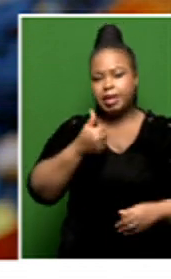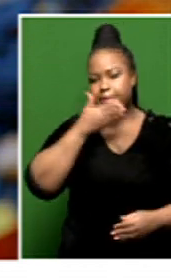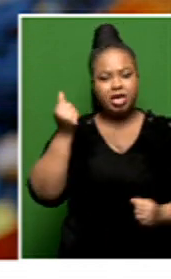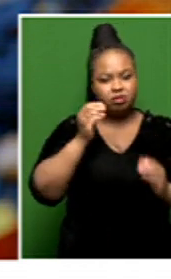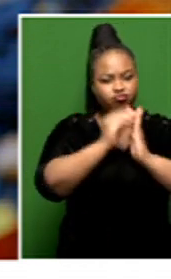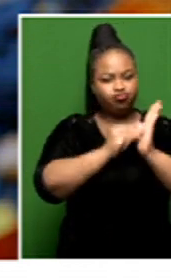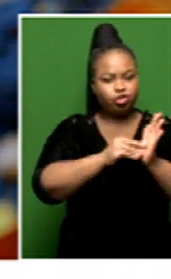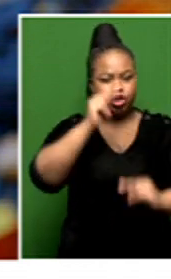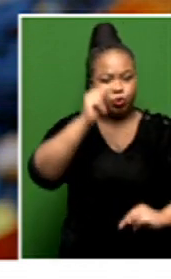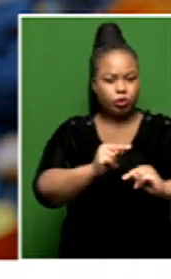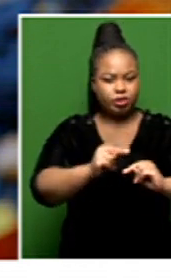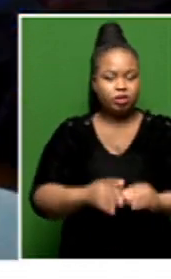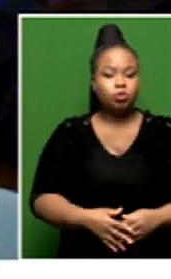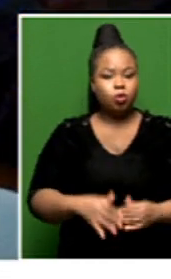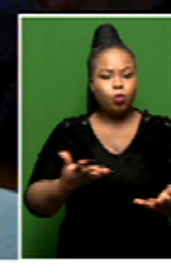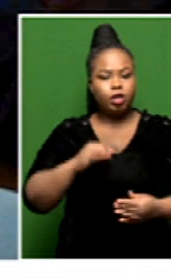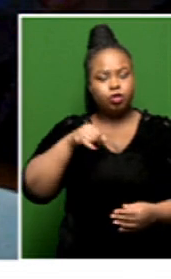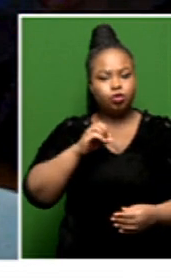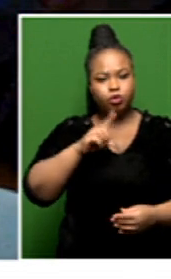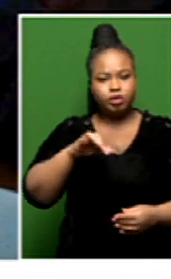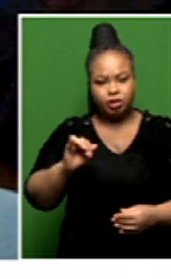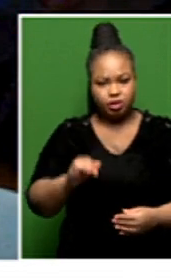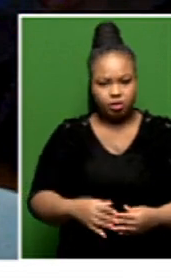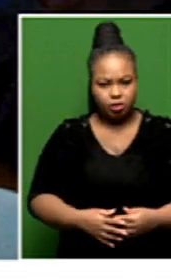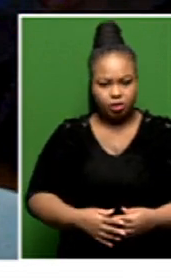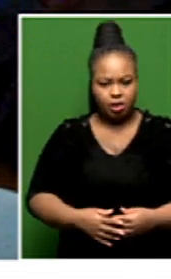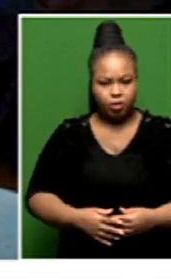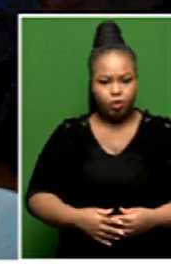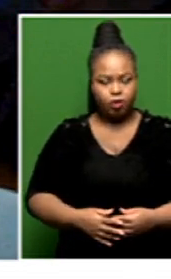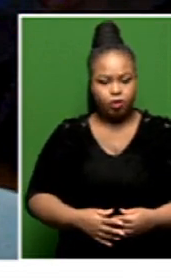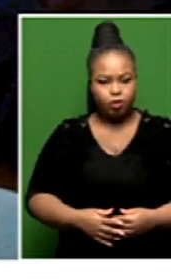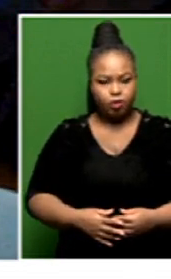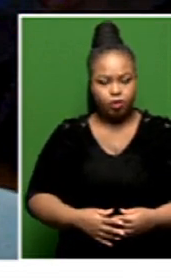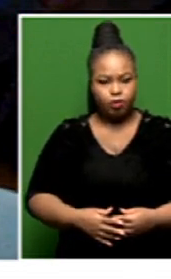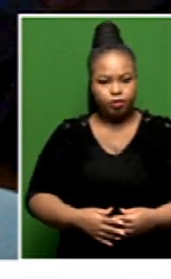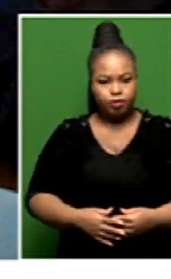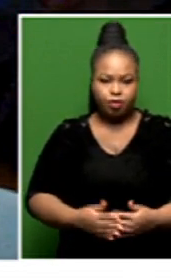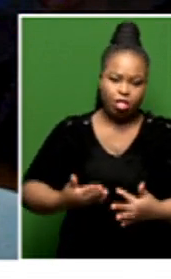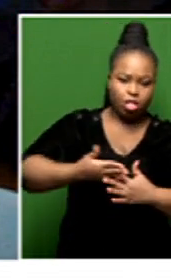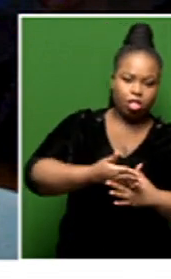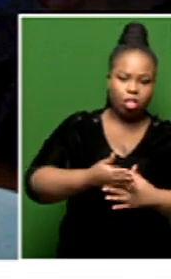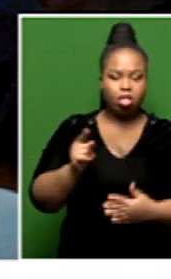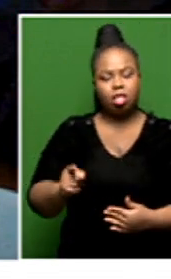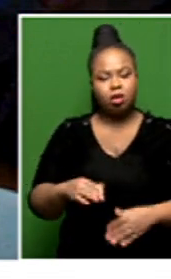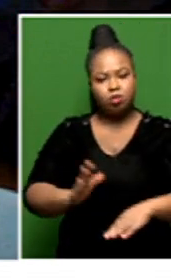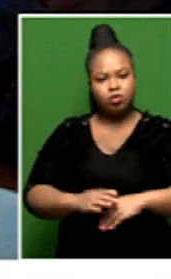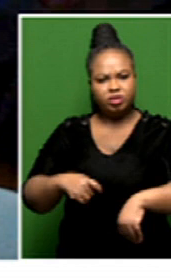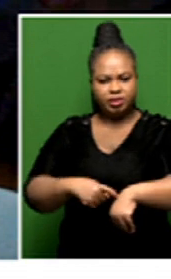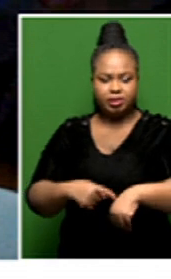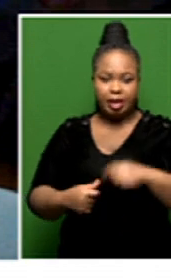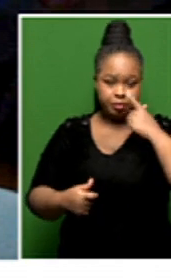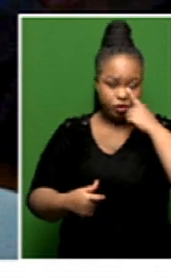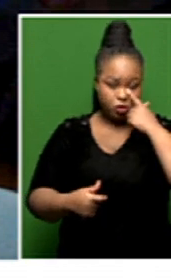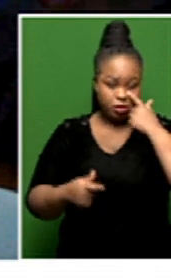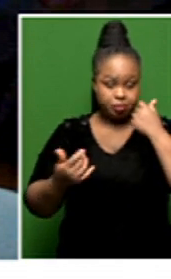Documentary, Short Documentary at the Jozi Film Festival. I think they spent so much time in the film. So having